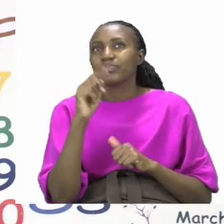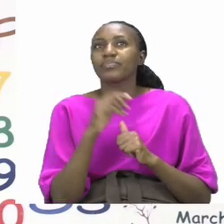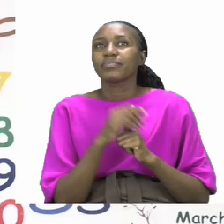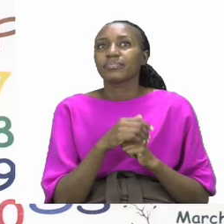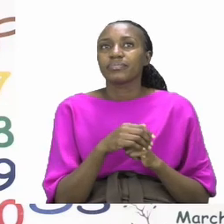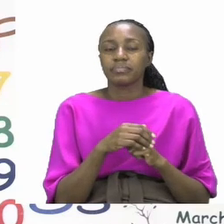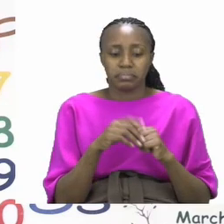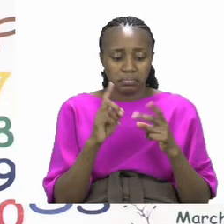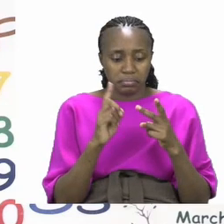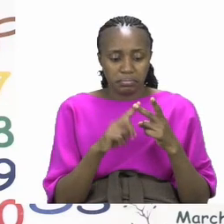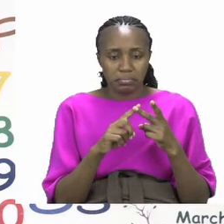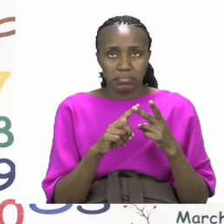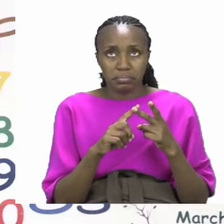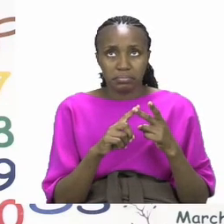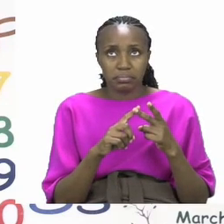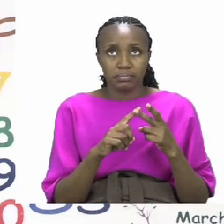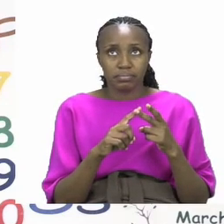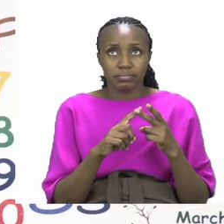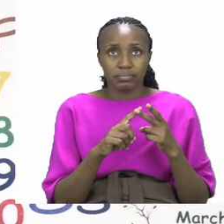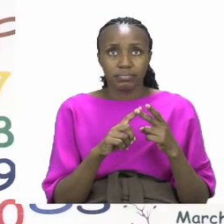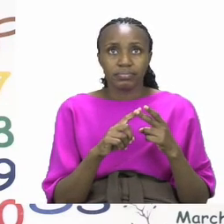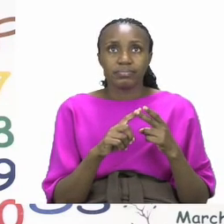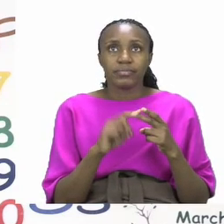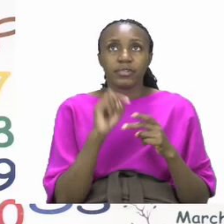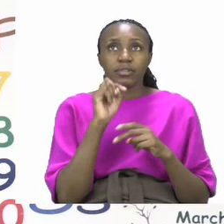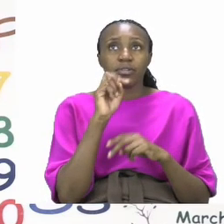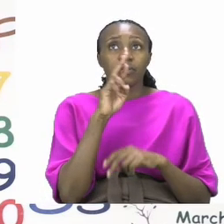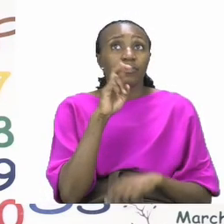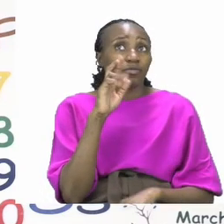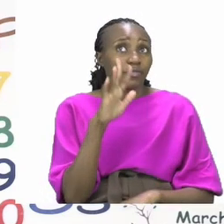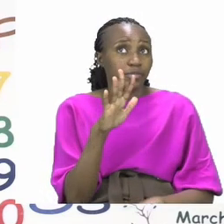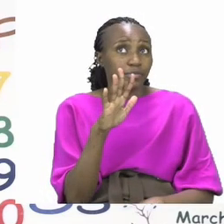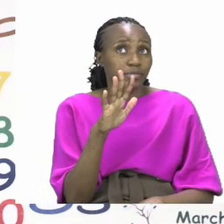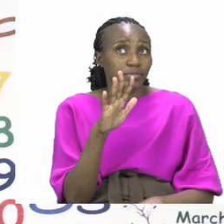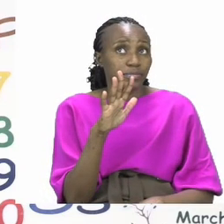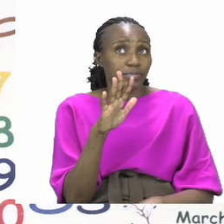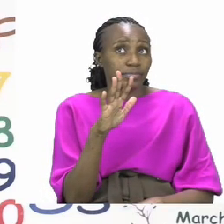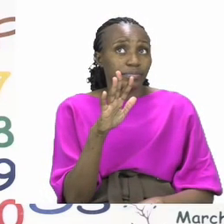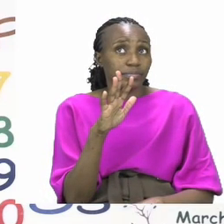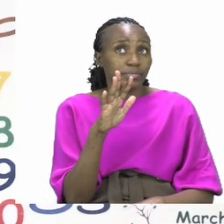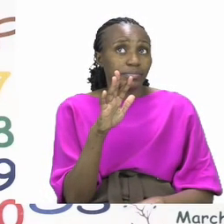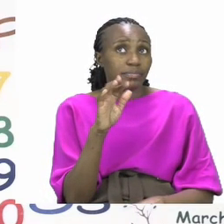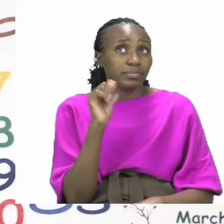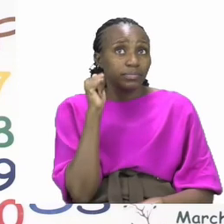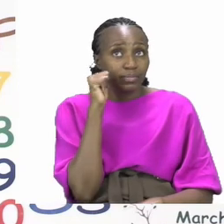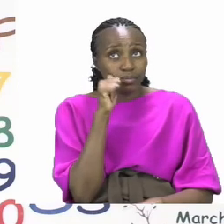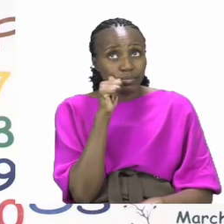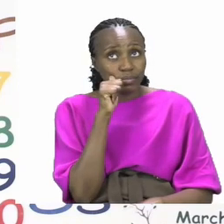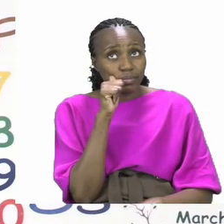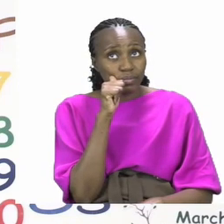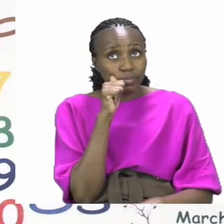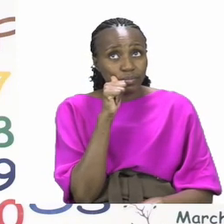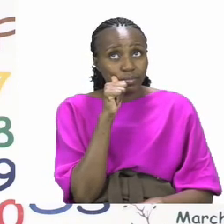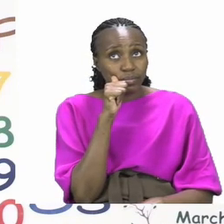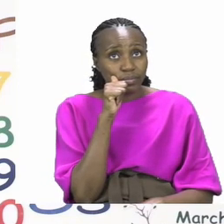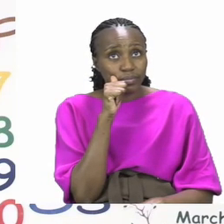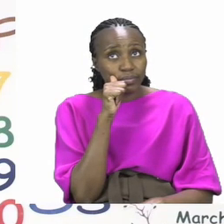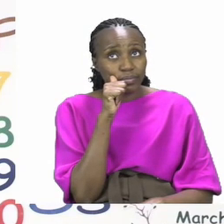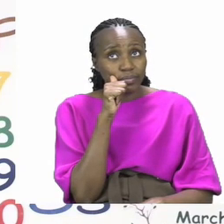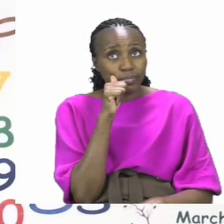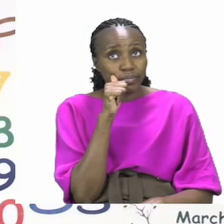color is the $5 coin. Now the $5 coin is going to be colored